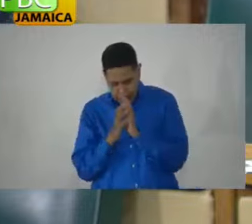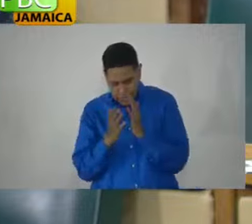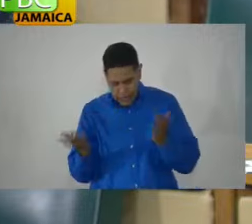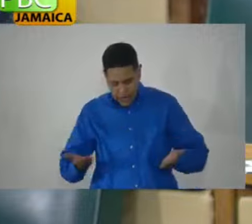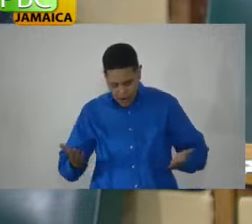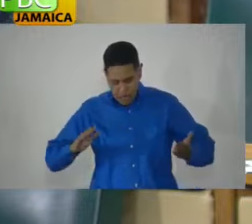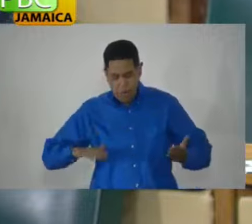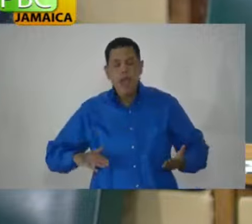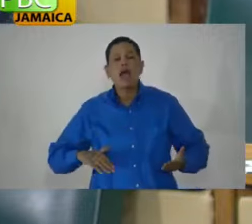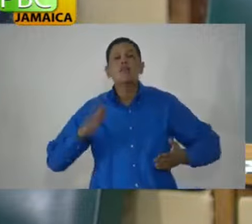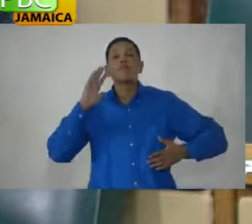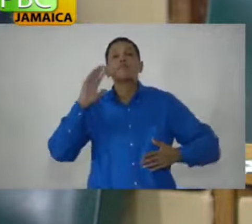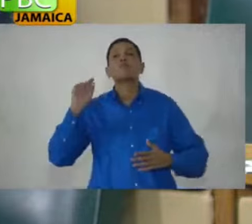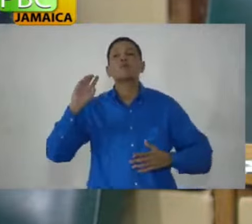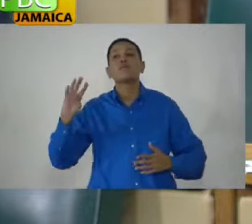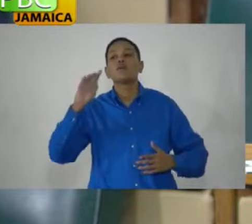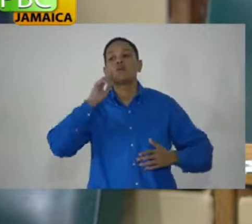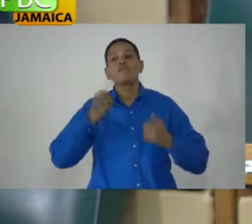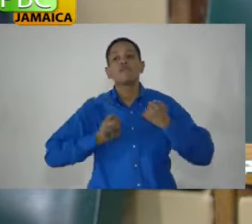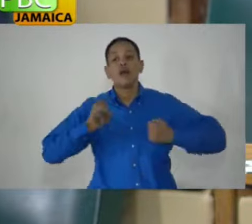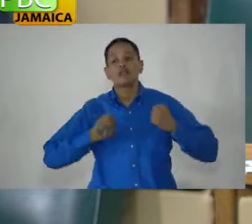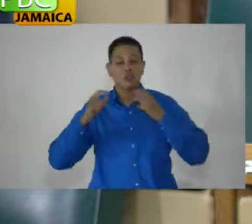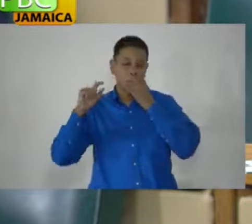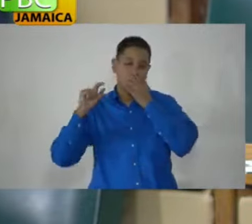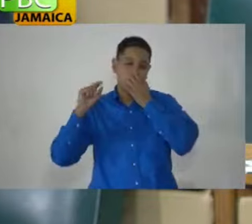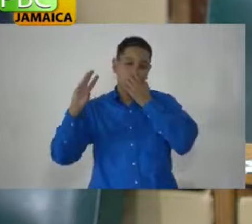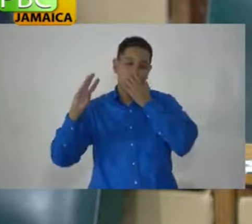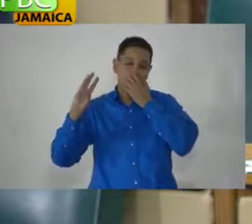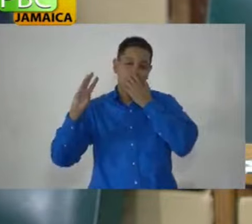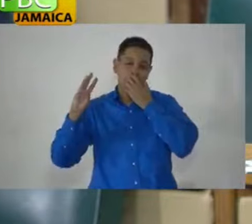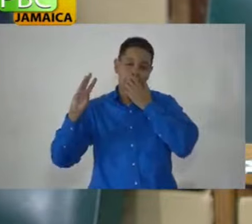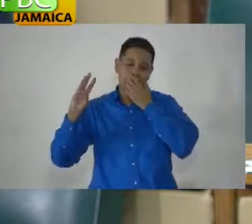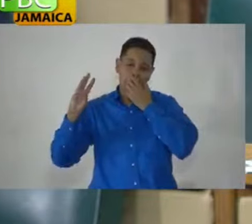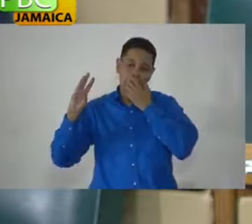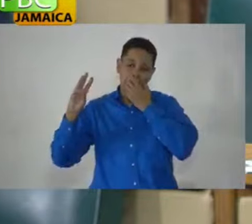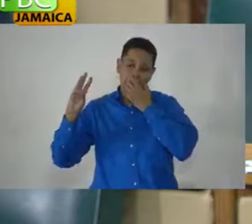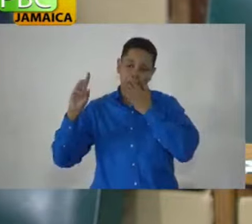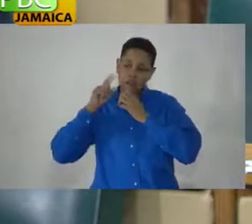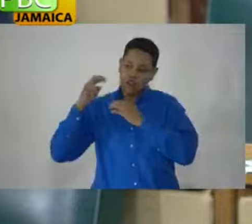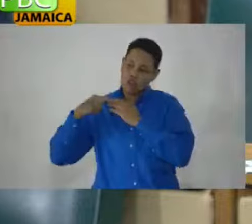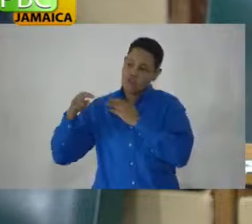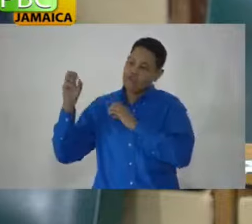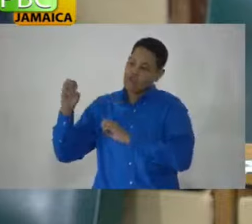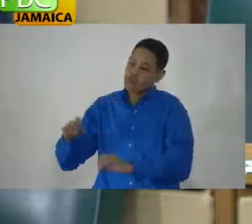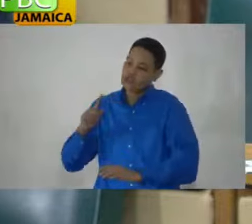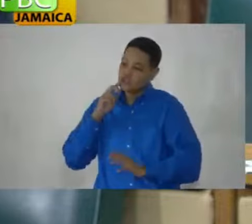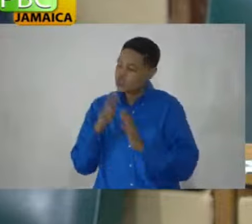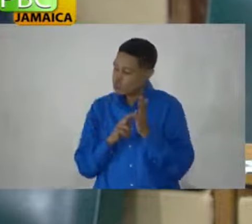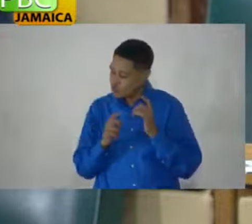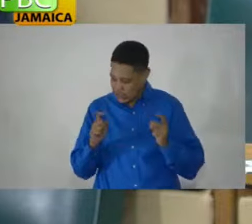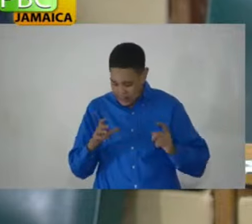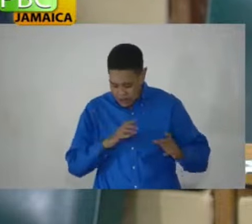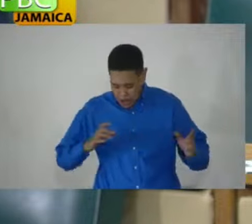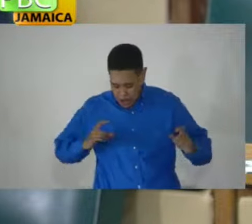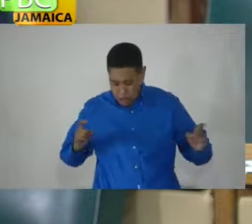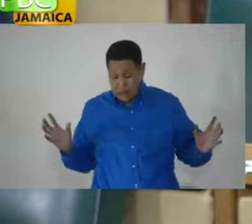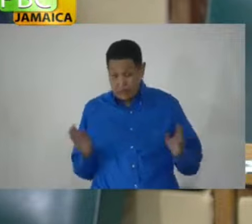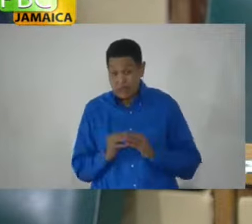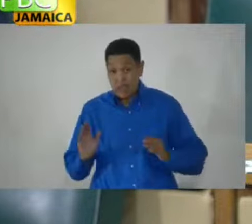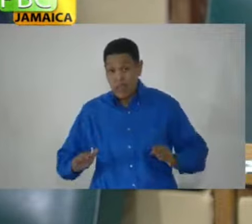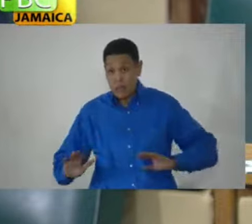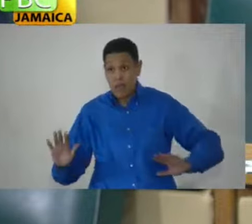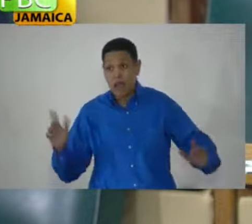of the House on the 24th day of March 2026, be referred to the Regulations Committee of the